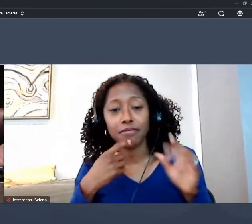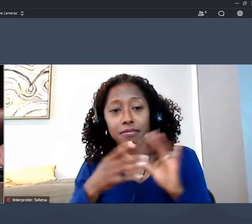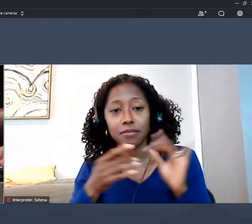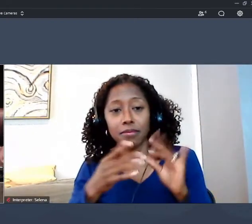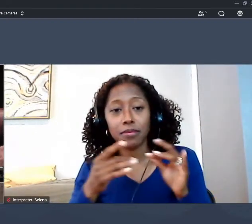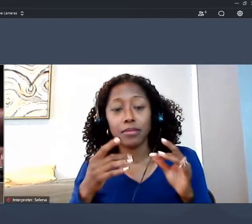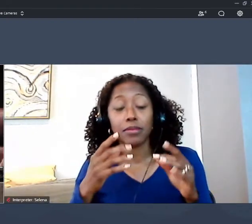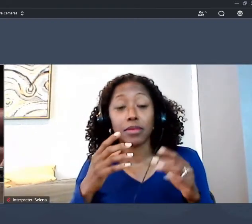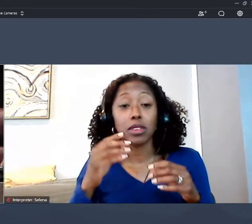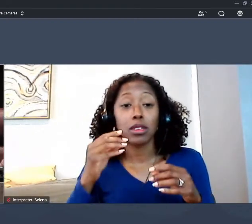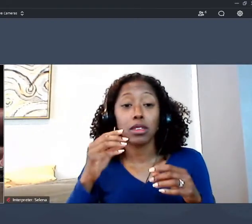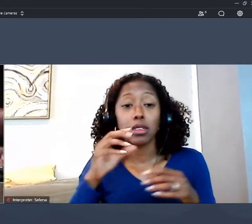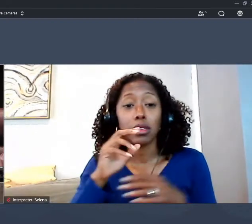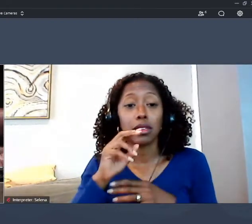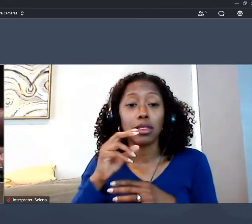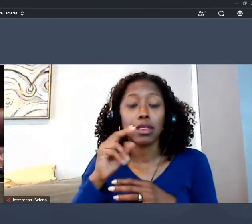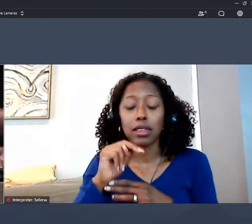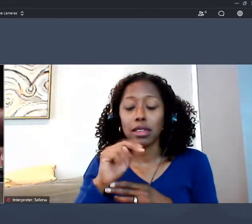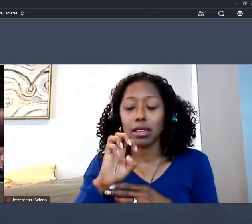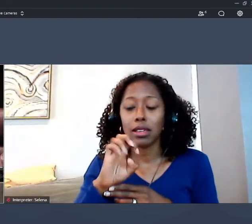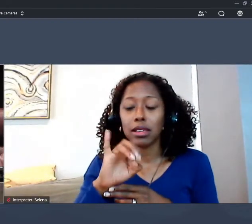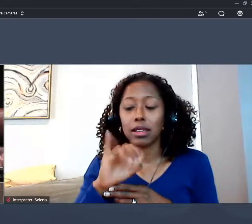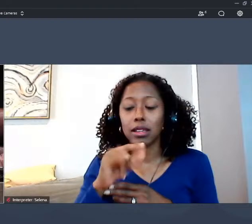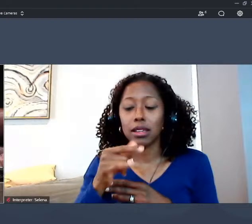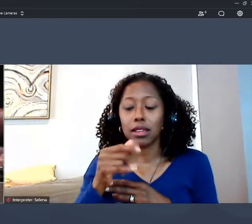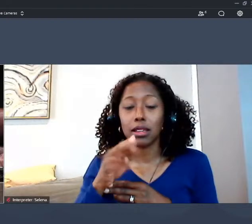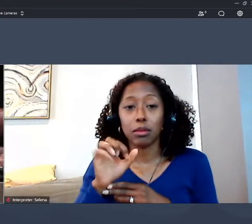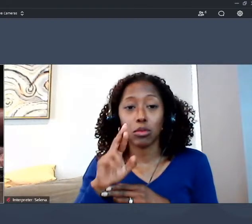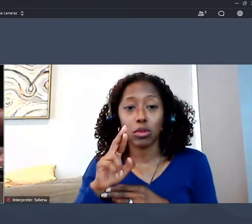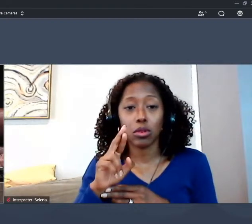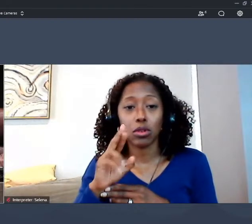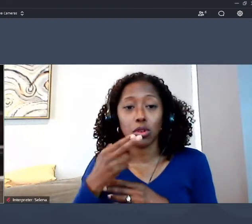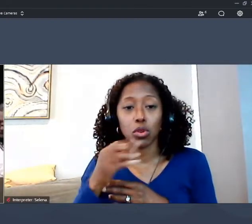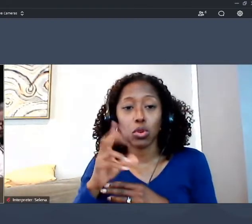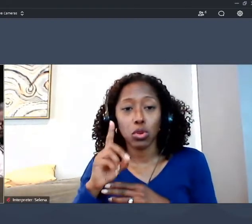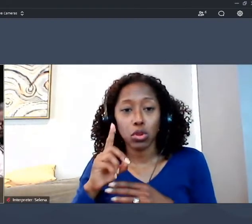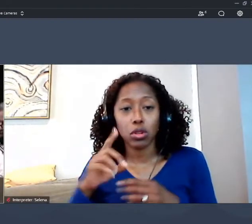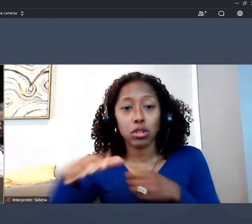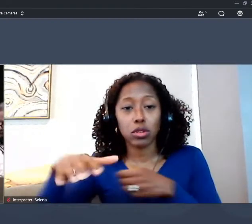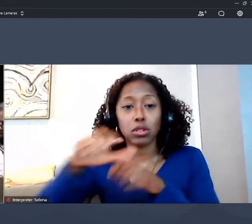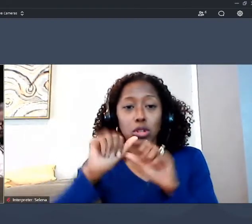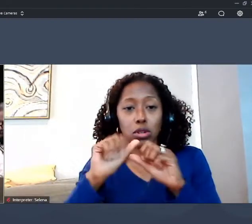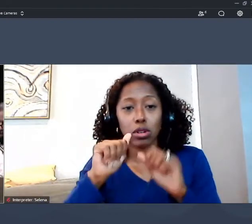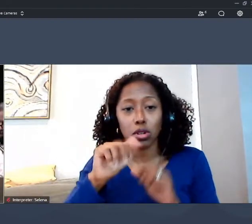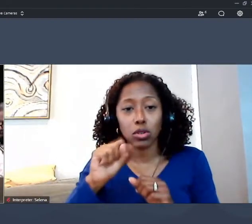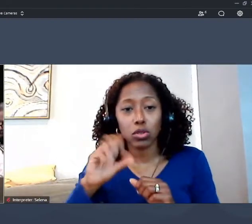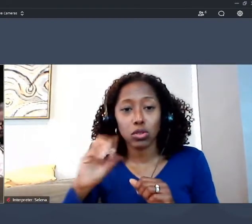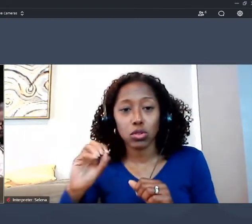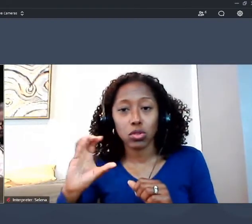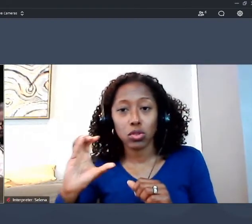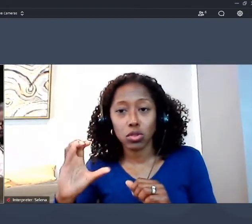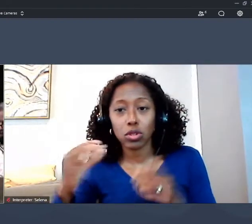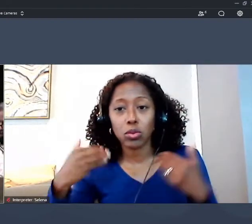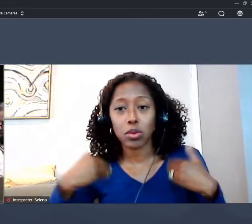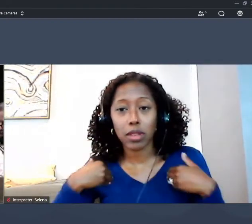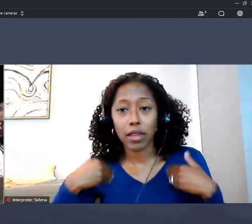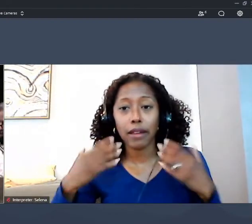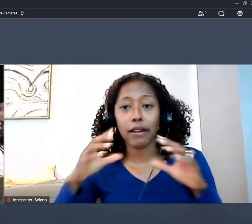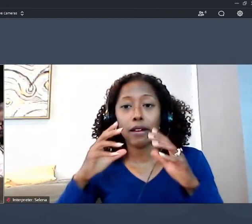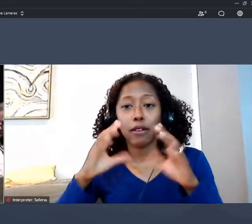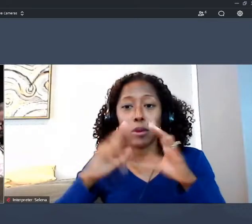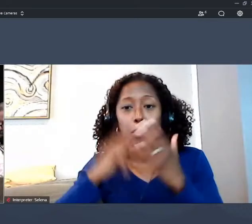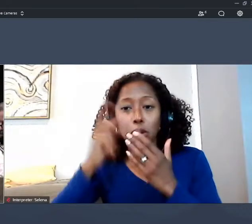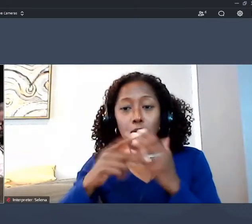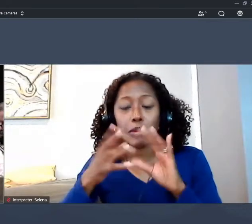of the neighborhood associations. They apply for those crime prevention grants, and so as well as the partnerships. And I think that's a